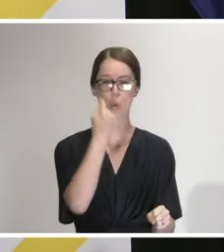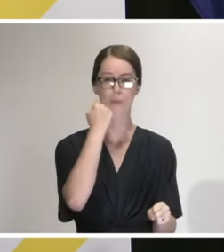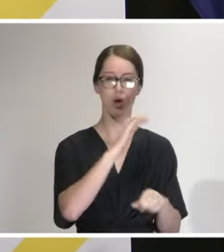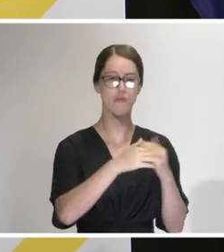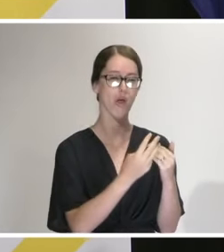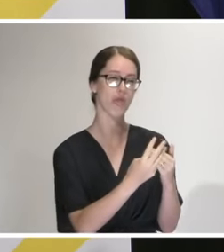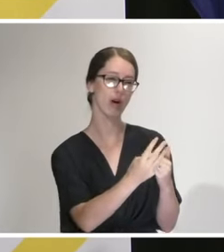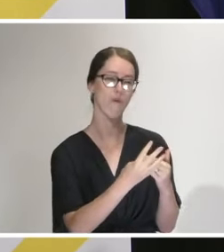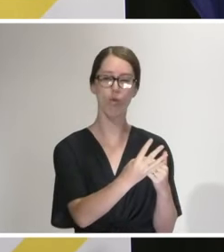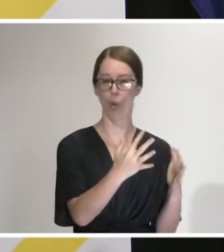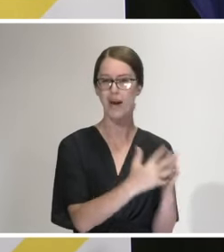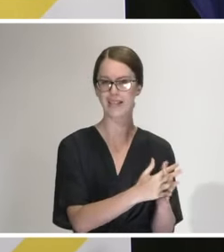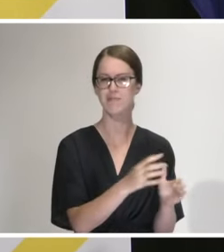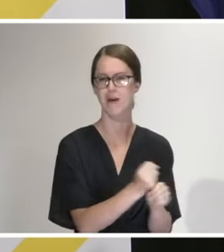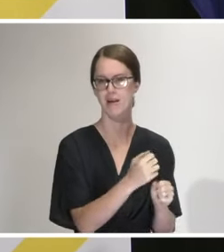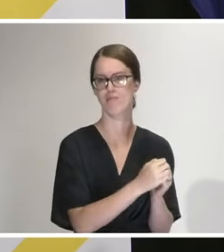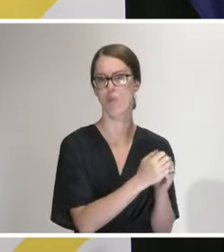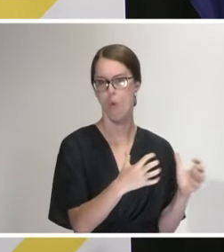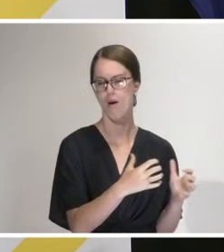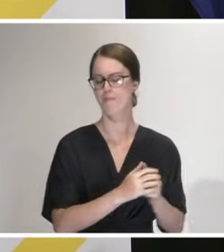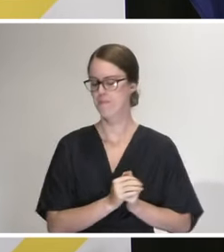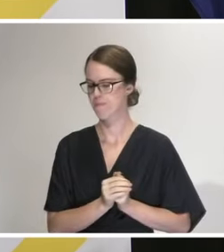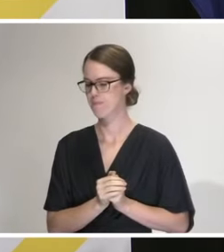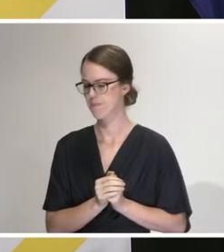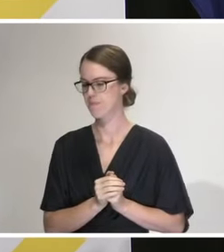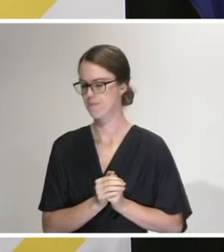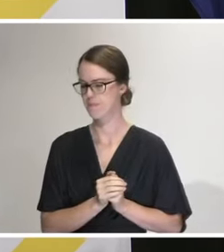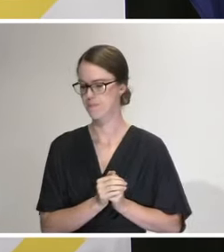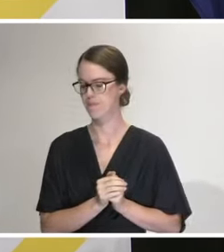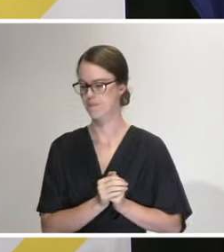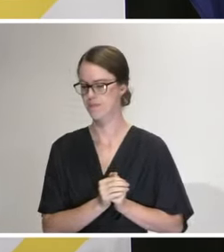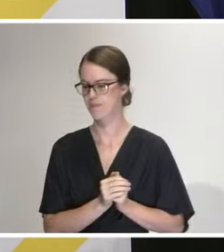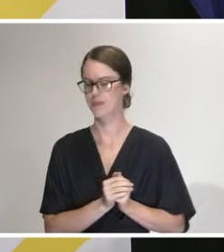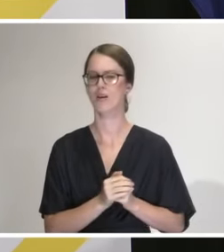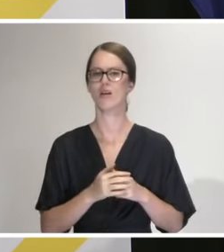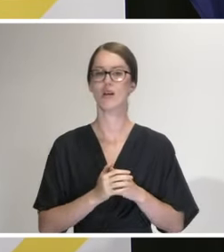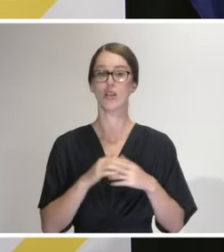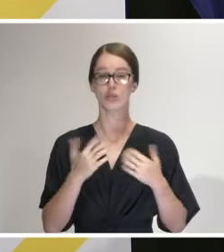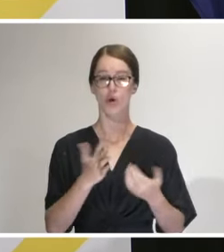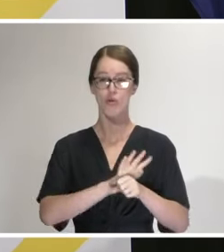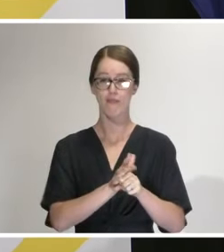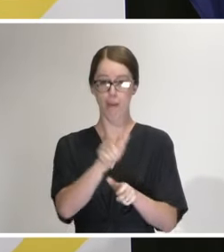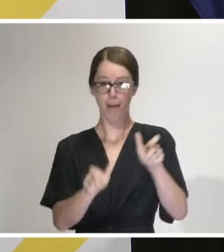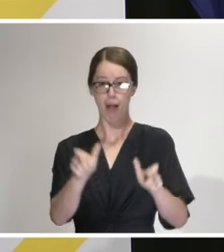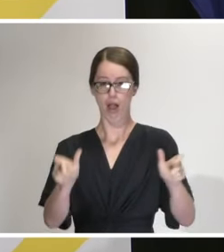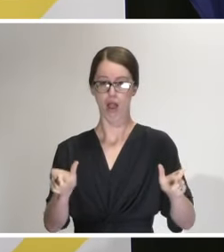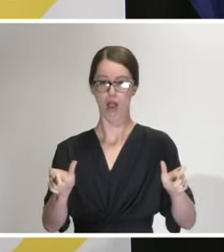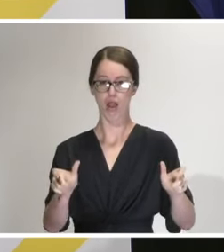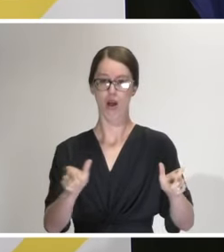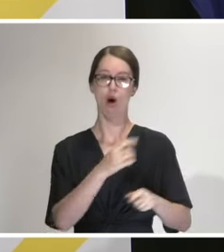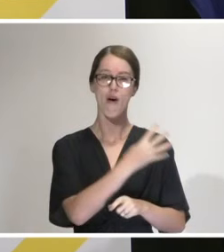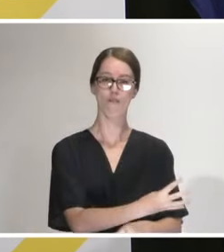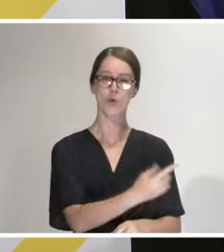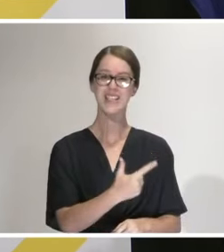weeks. For the cases we have information on, there remains a strong link to overseas travel, that is now at